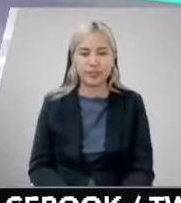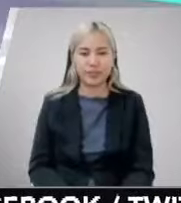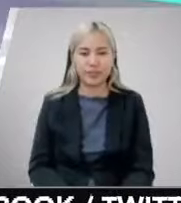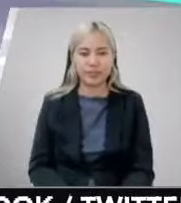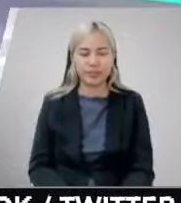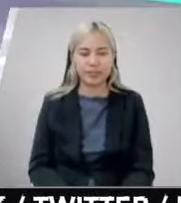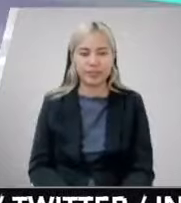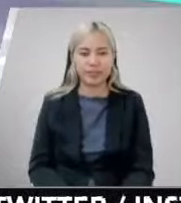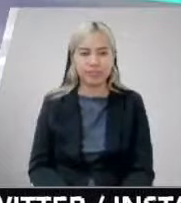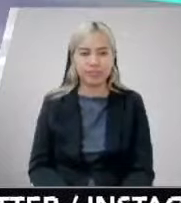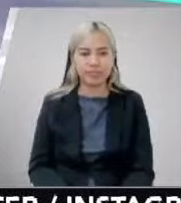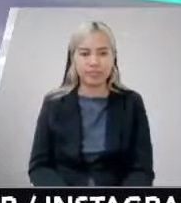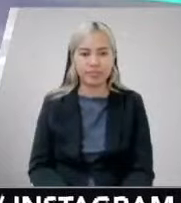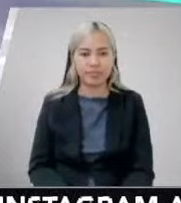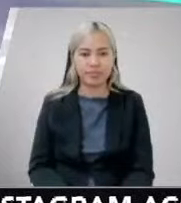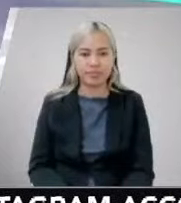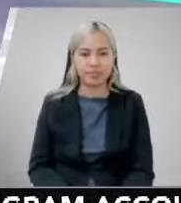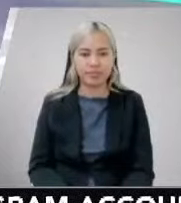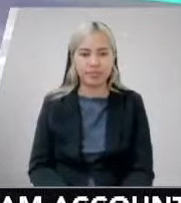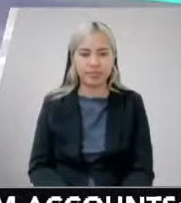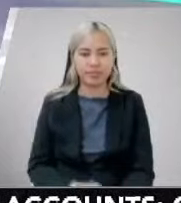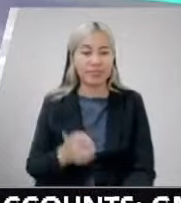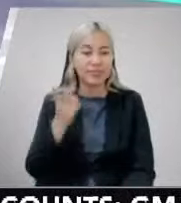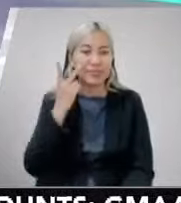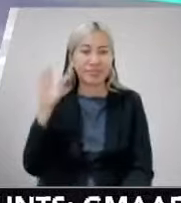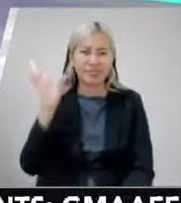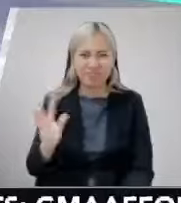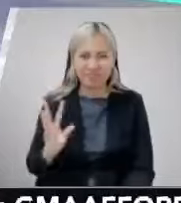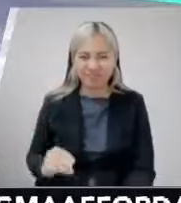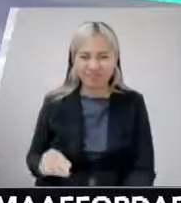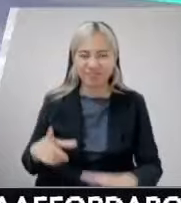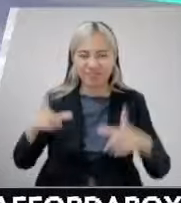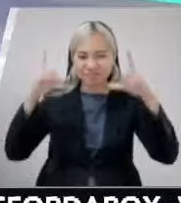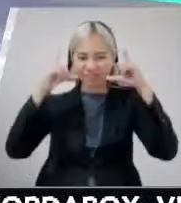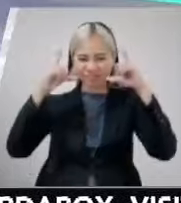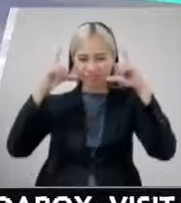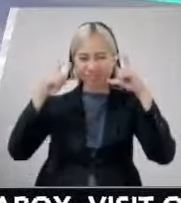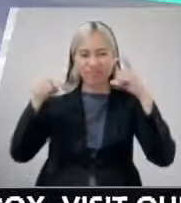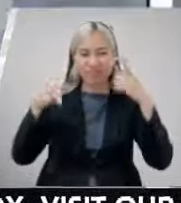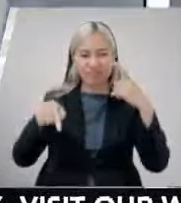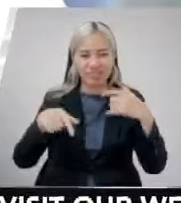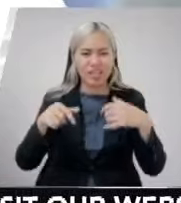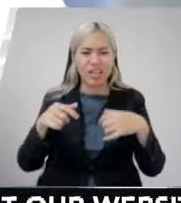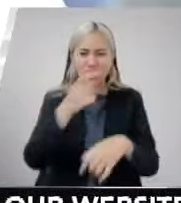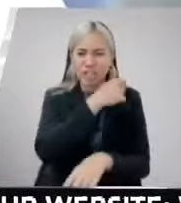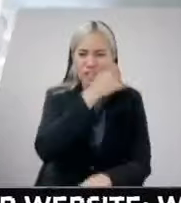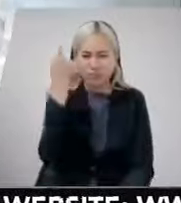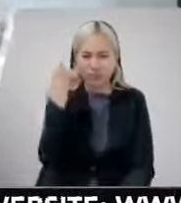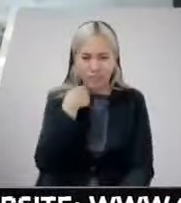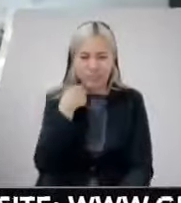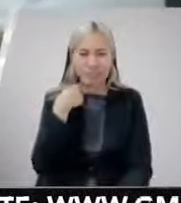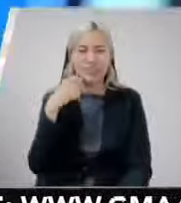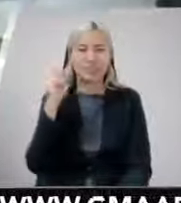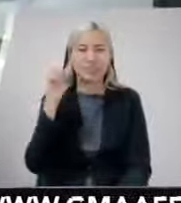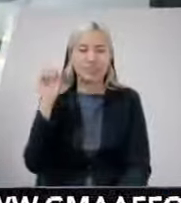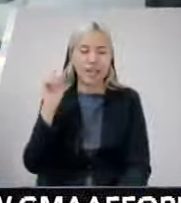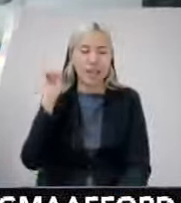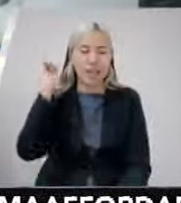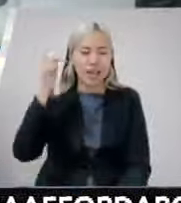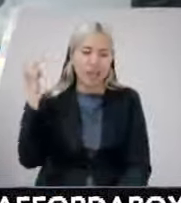Agaw eksena ang photo shoot ng isang graduate ng Aklan State University. Sino ba naman ang